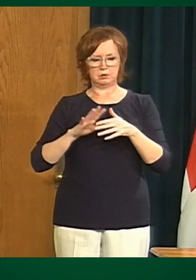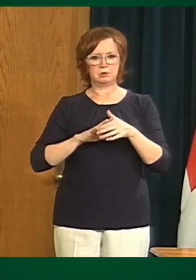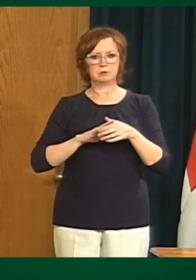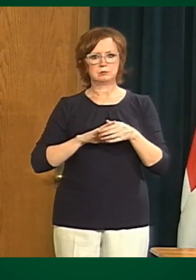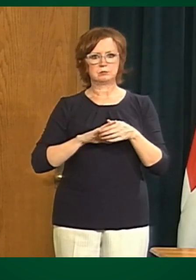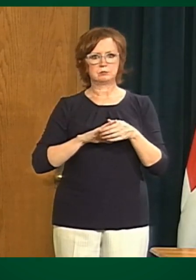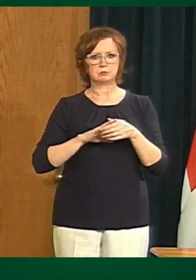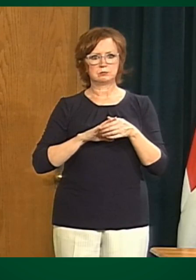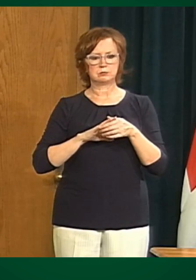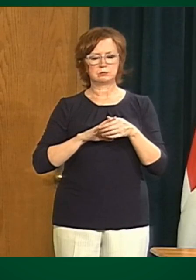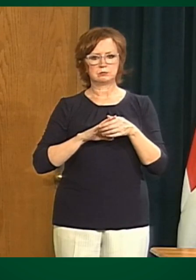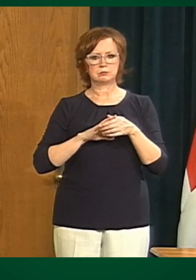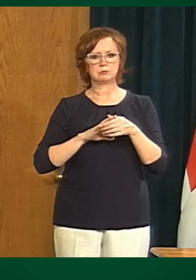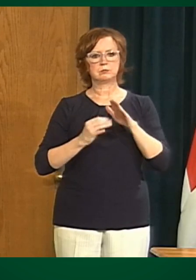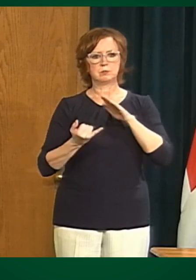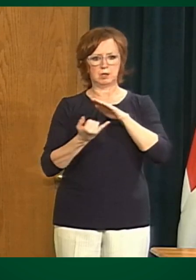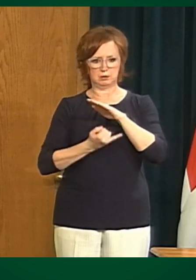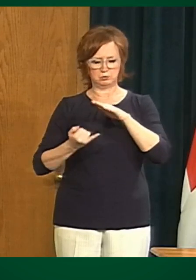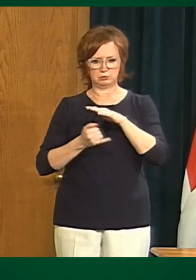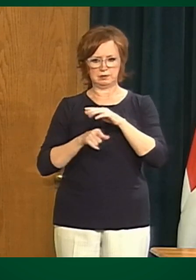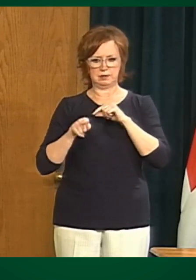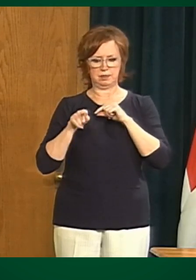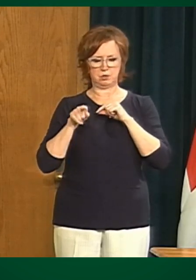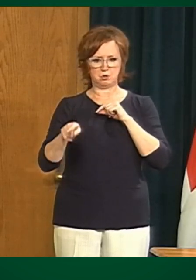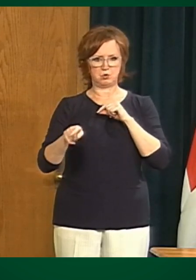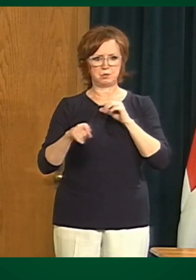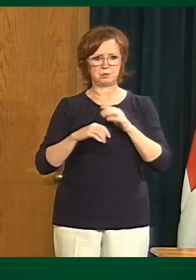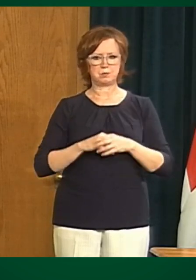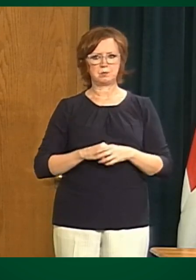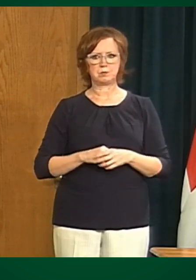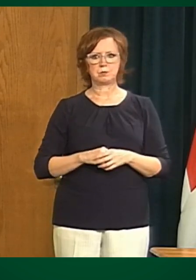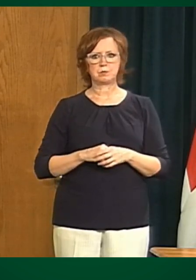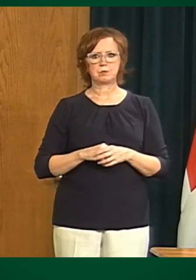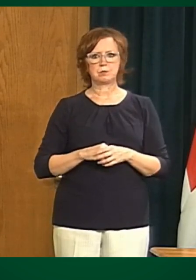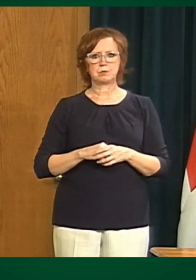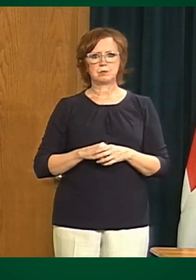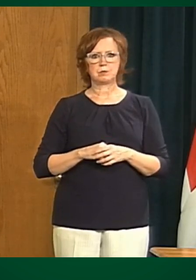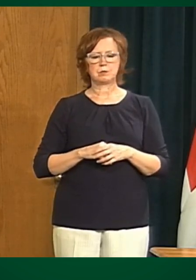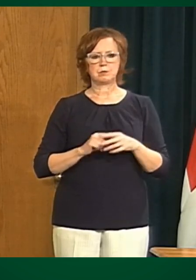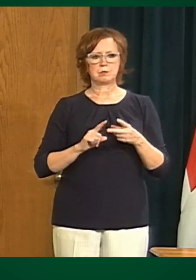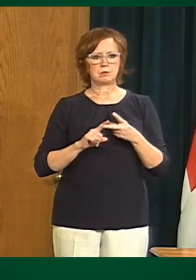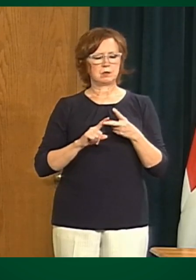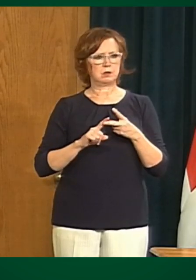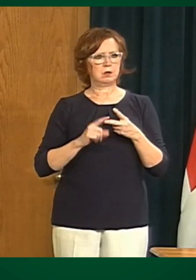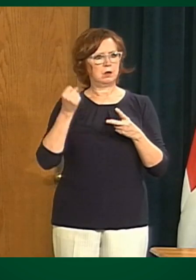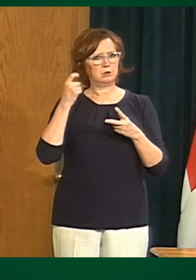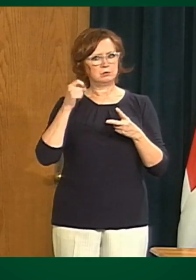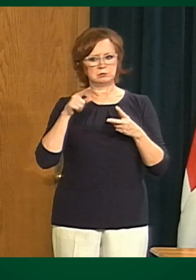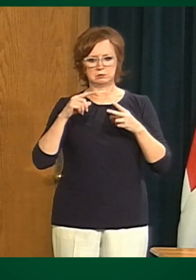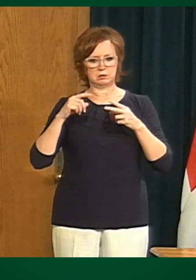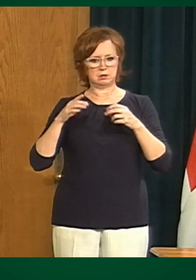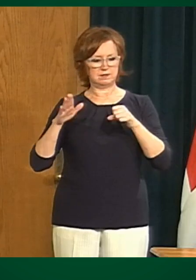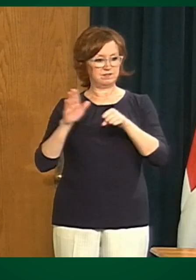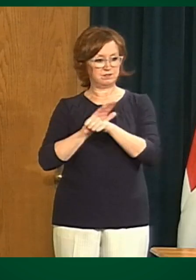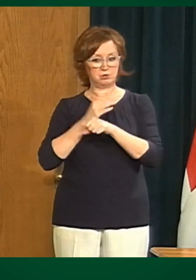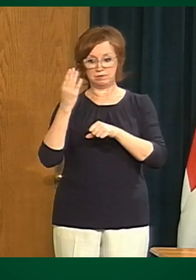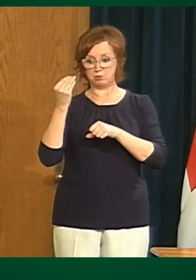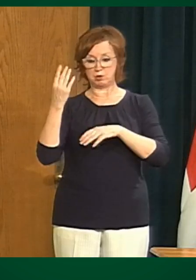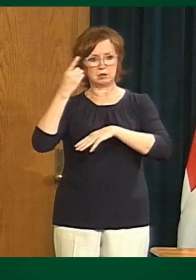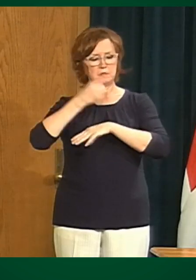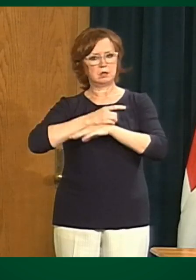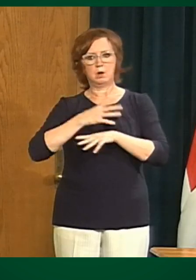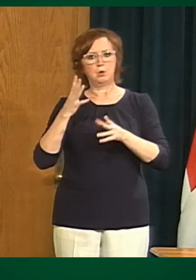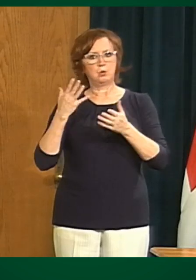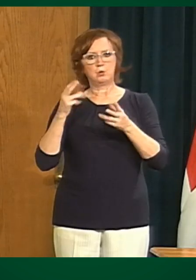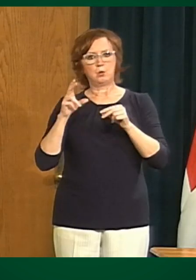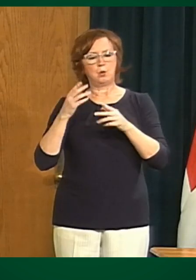the isolation as well. Some people also use it for a temporary time, so it's not the whole time until